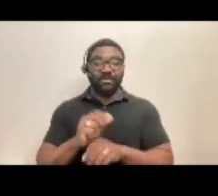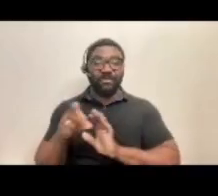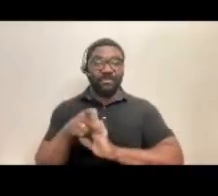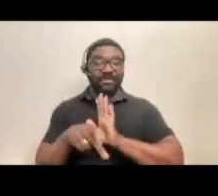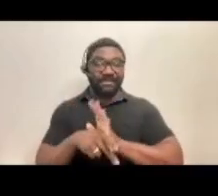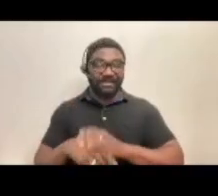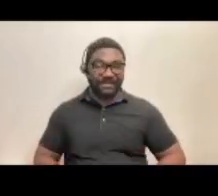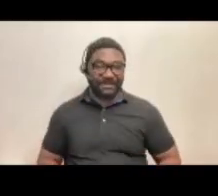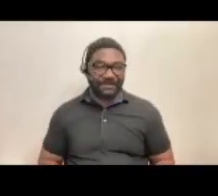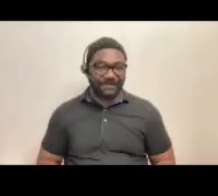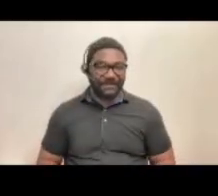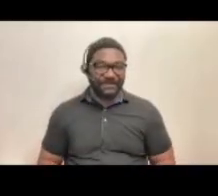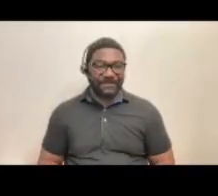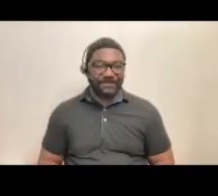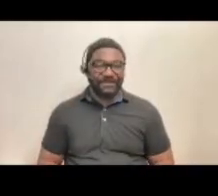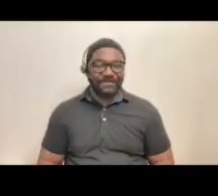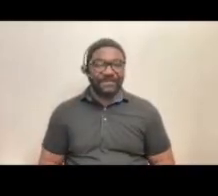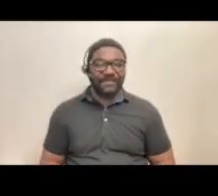slide.